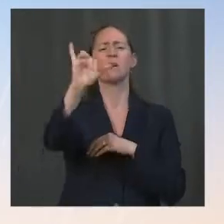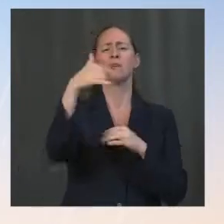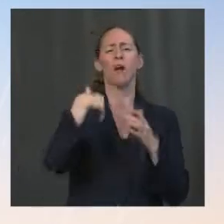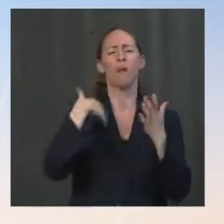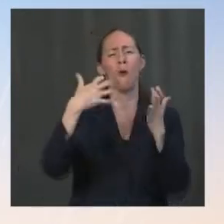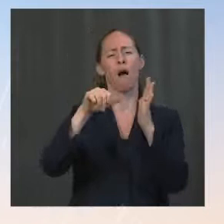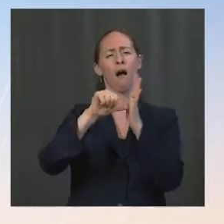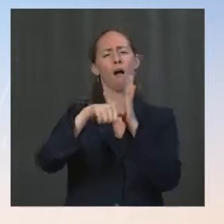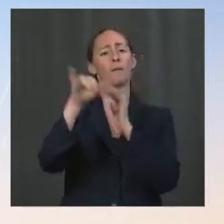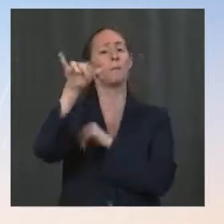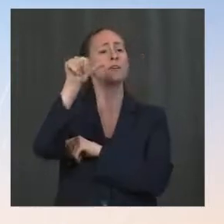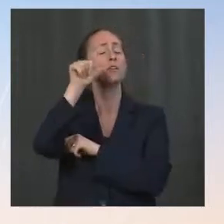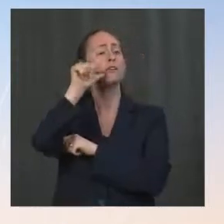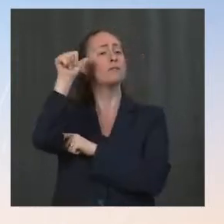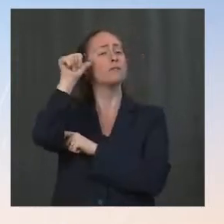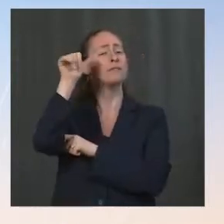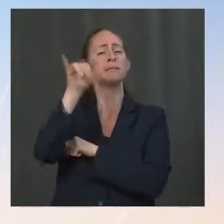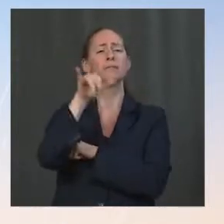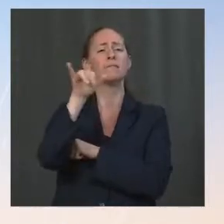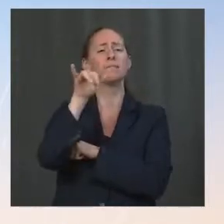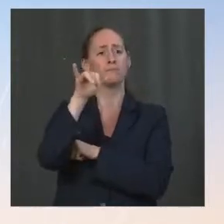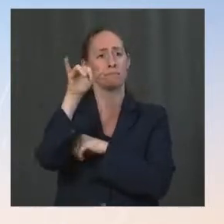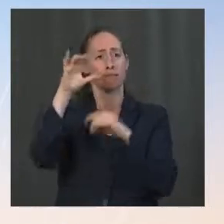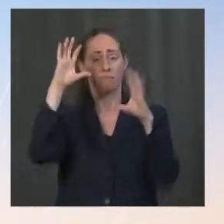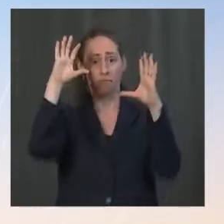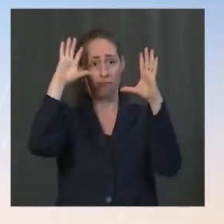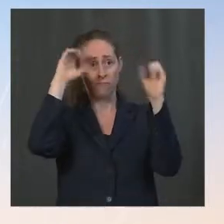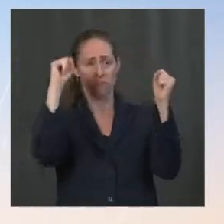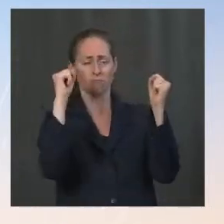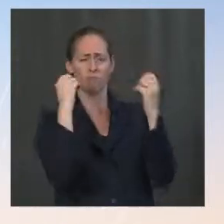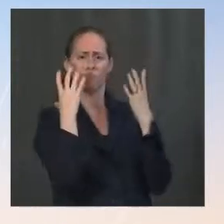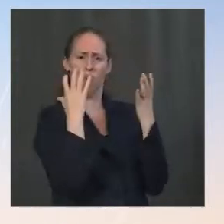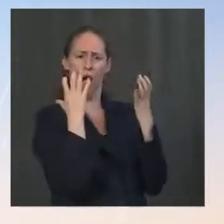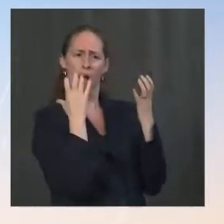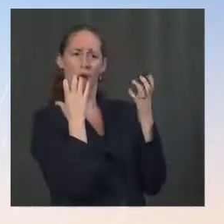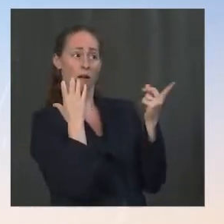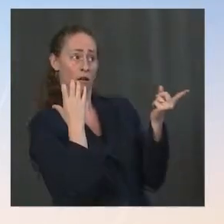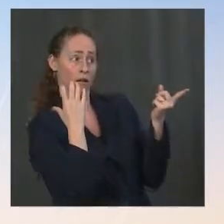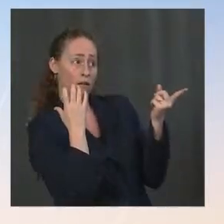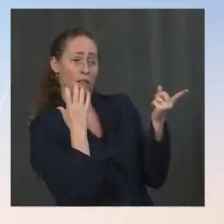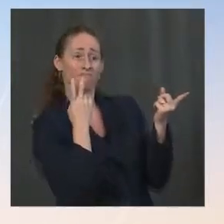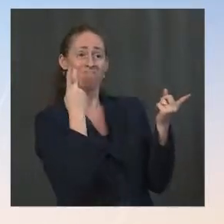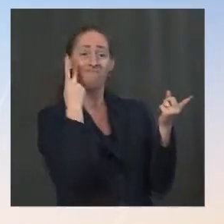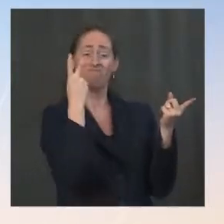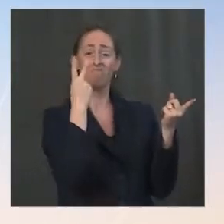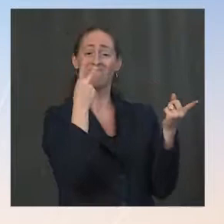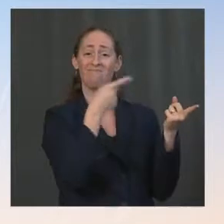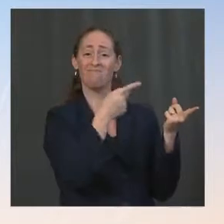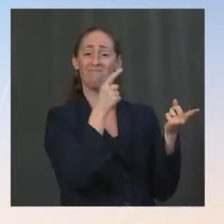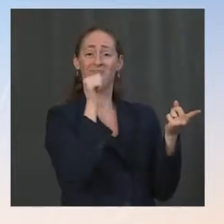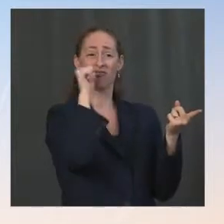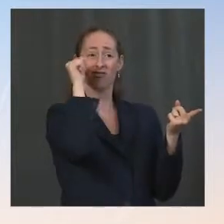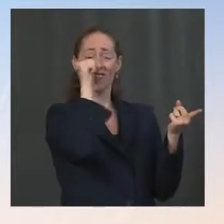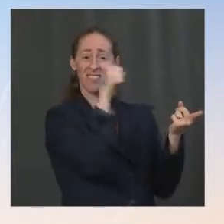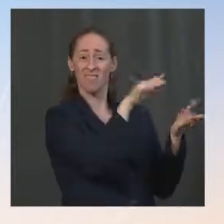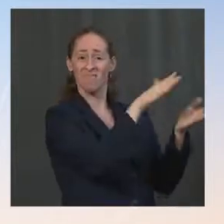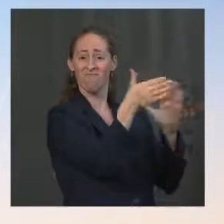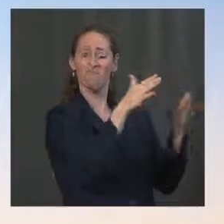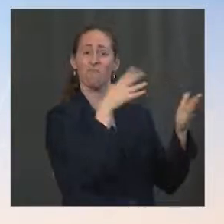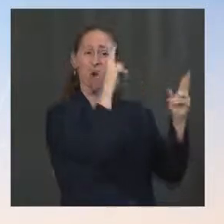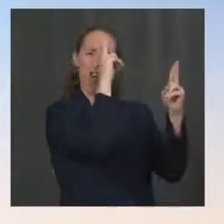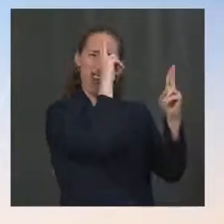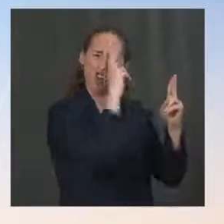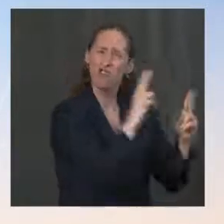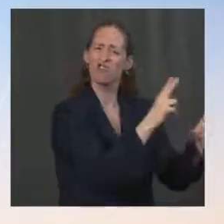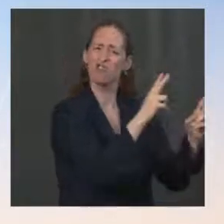look for any opportunity to honor the servicemen and women who lost their lives yesterday, but I don't have anything to announce at this point in time. Okay, and then just one other